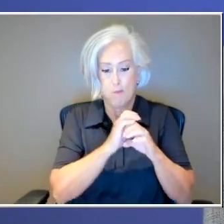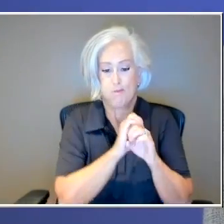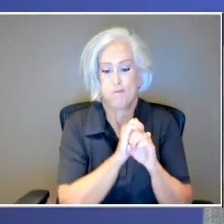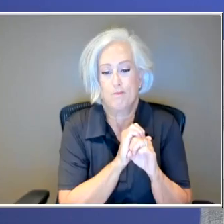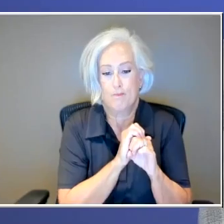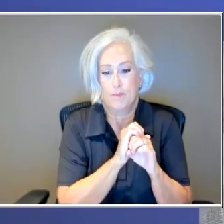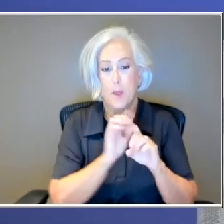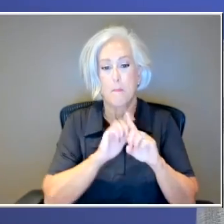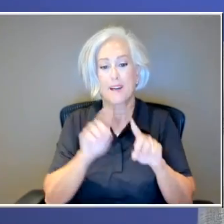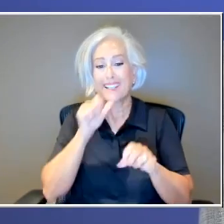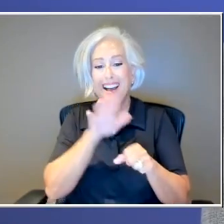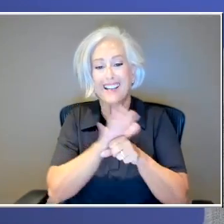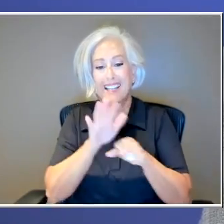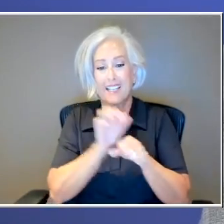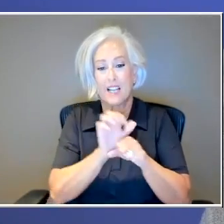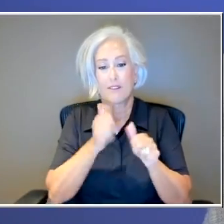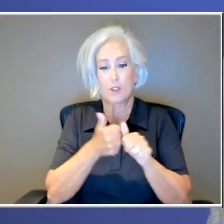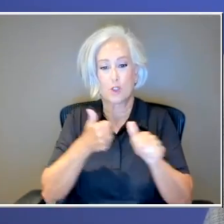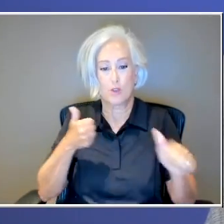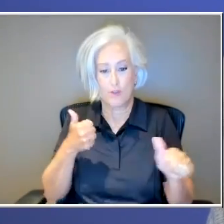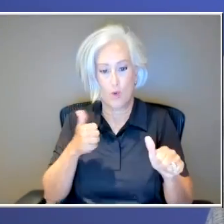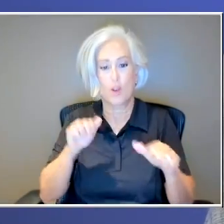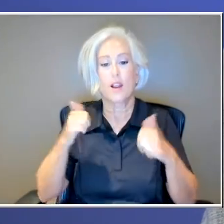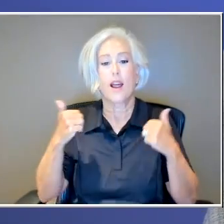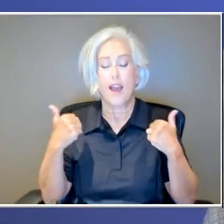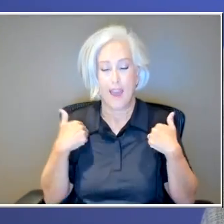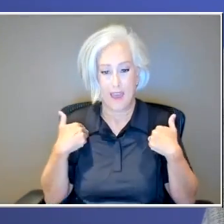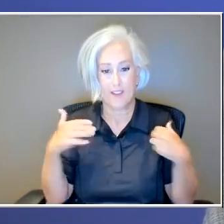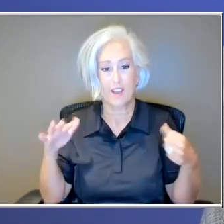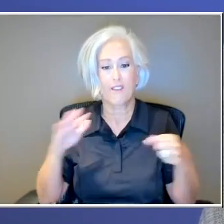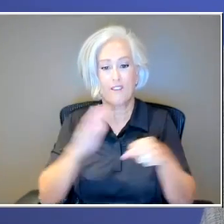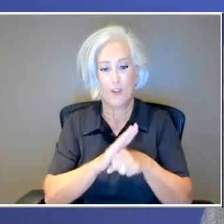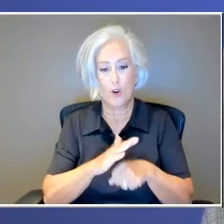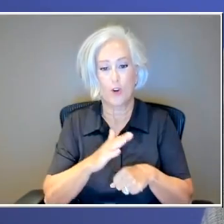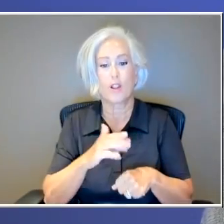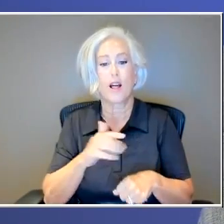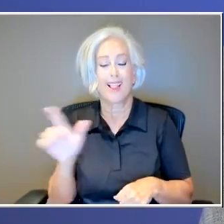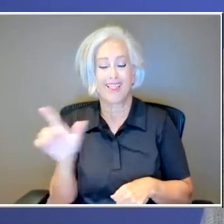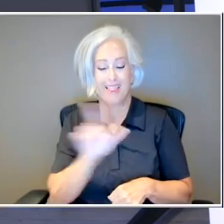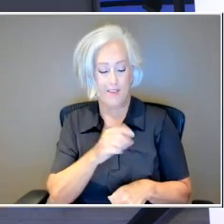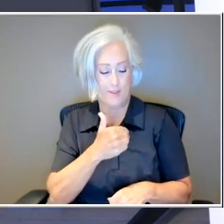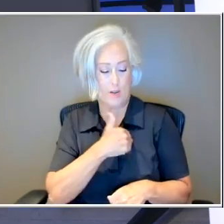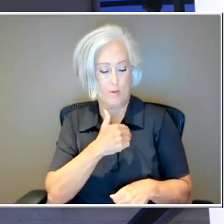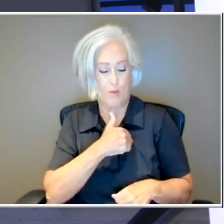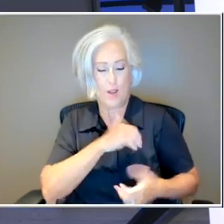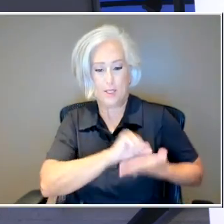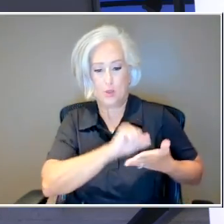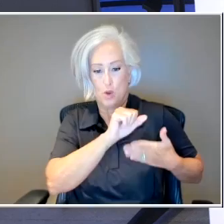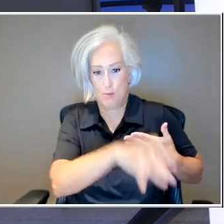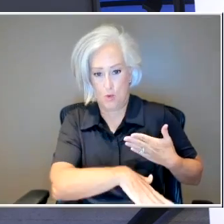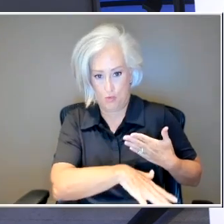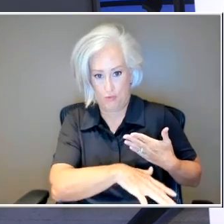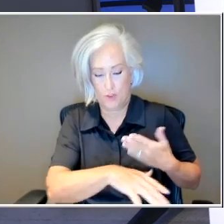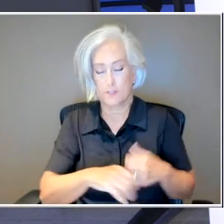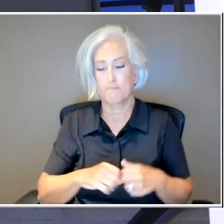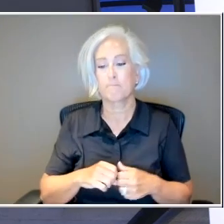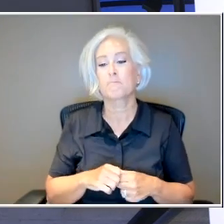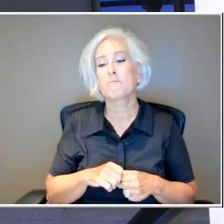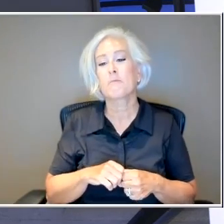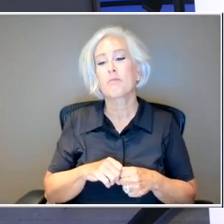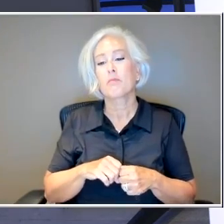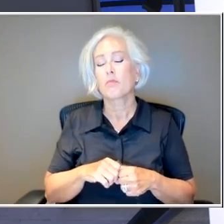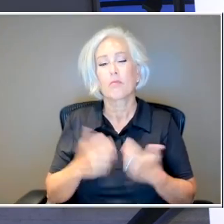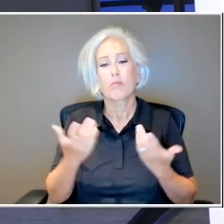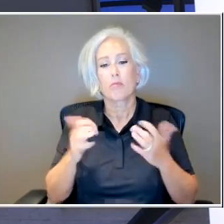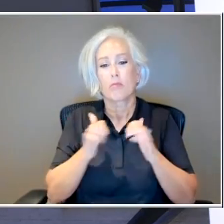avoid having the complete mastectomy of the left breast. But yeah, Dr. Spuzak, how common or rare is it